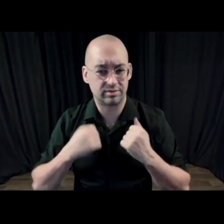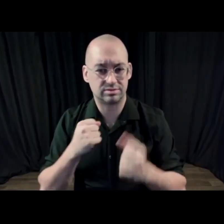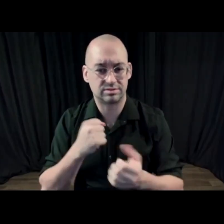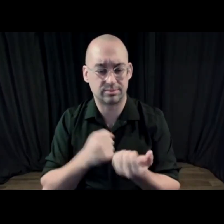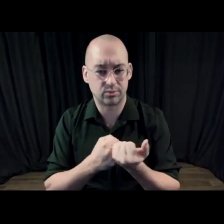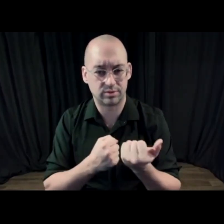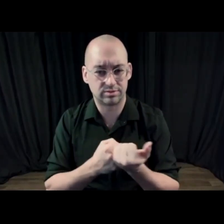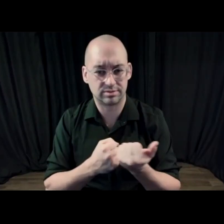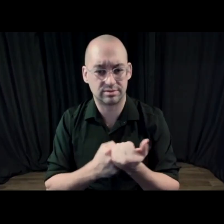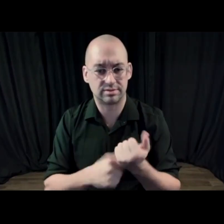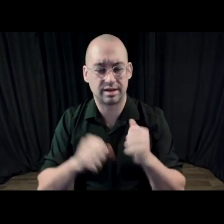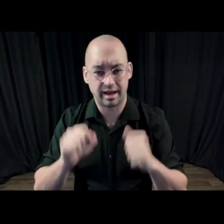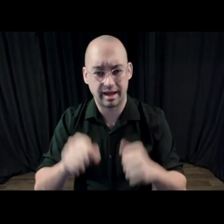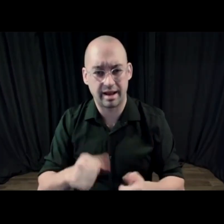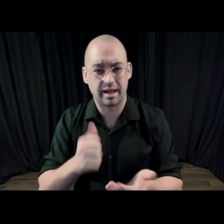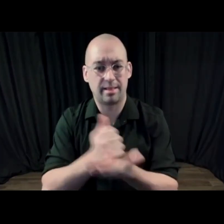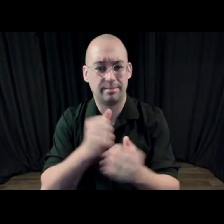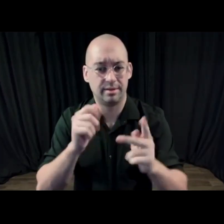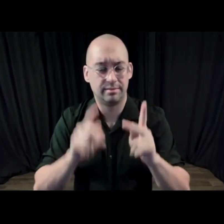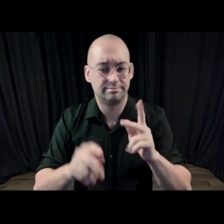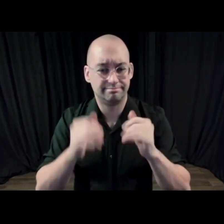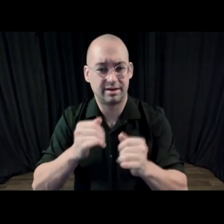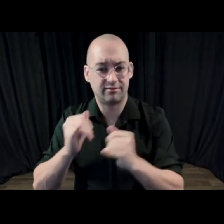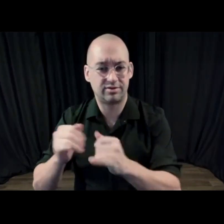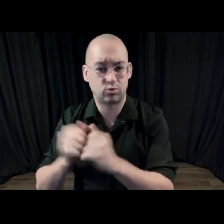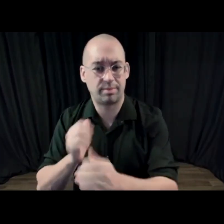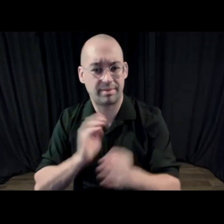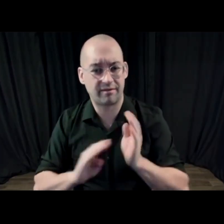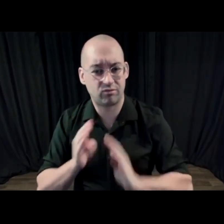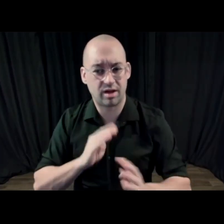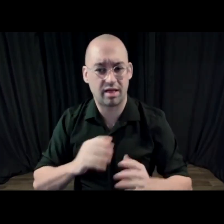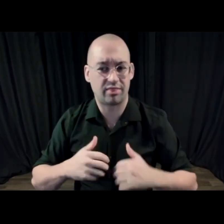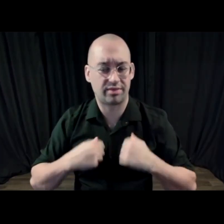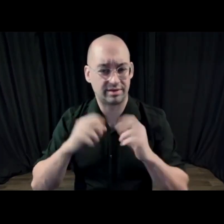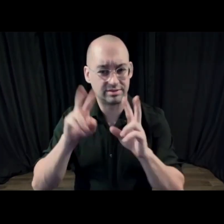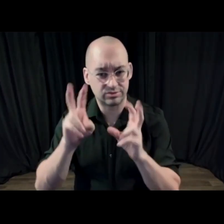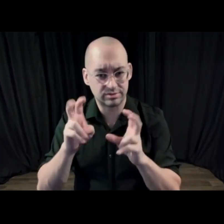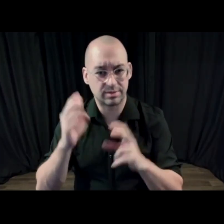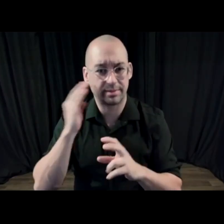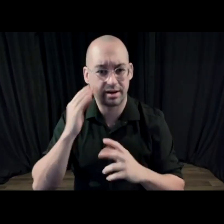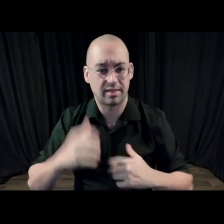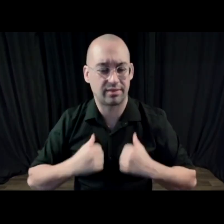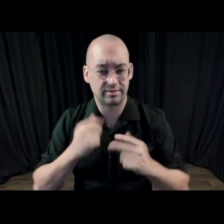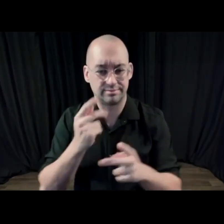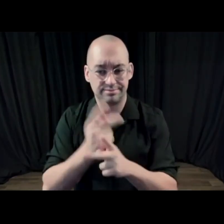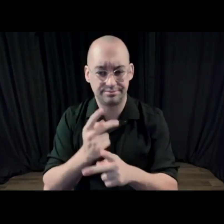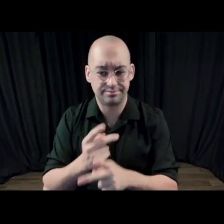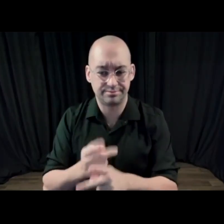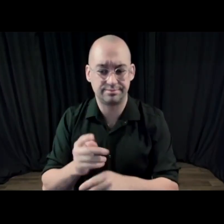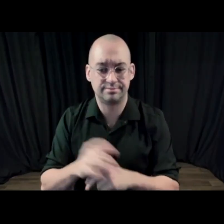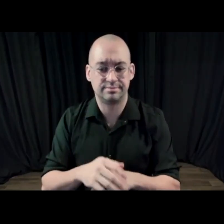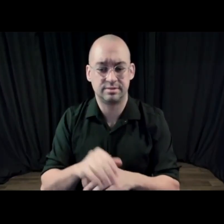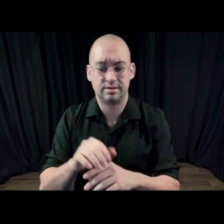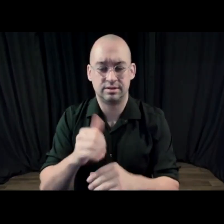can help individuals with behavioral health issues, mental health conditions, substance use disorders, as well as can support